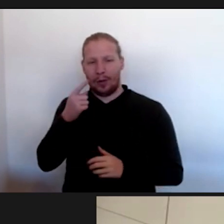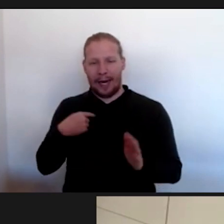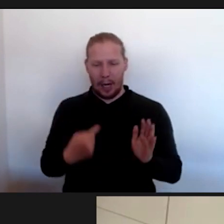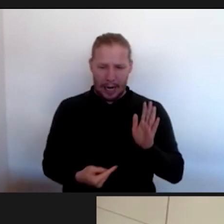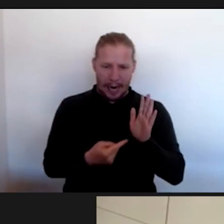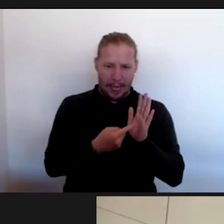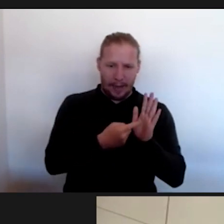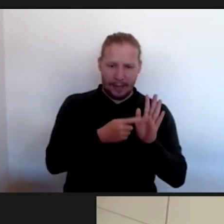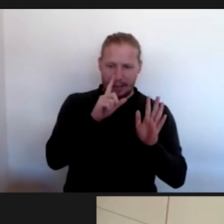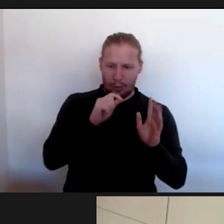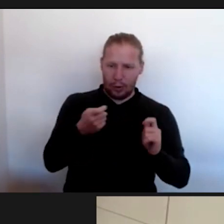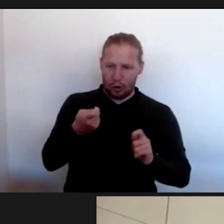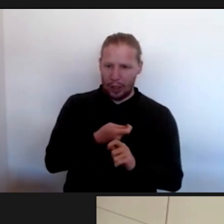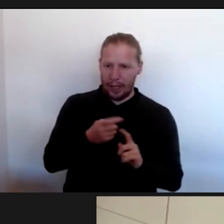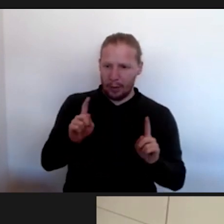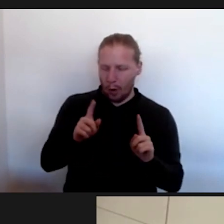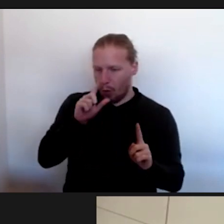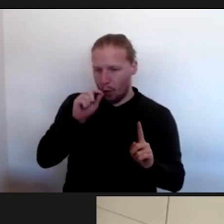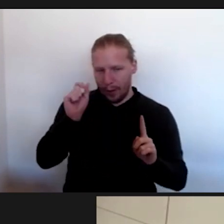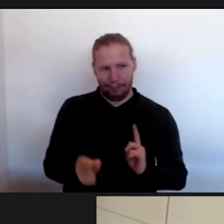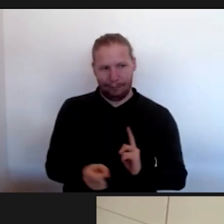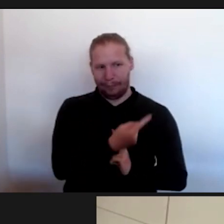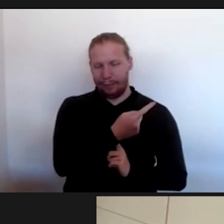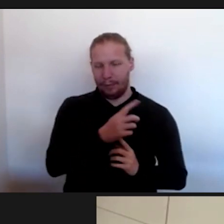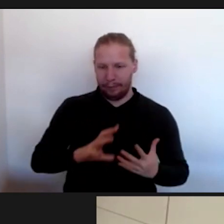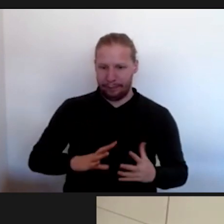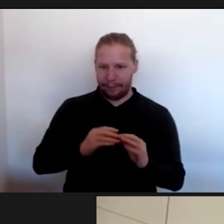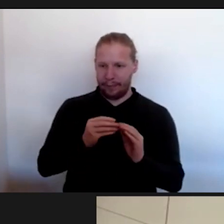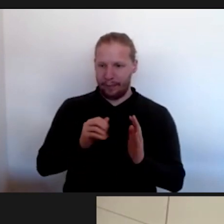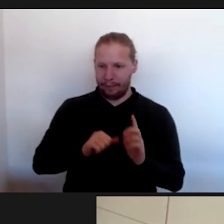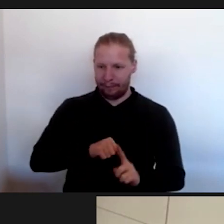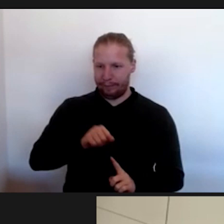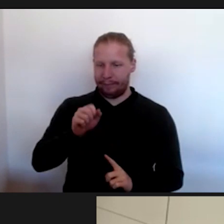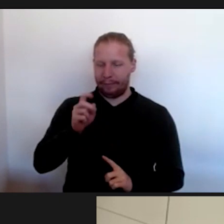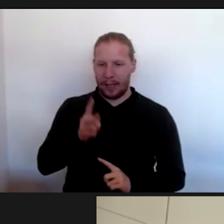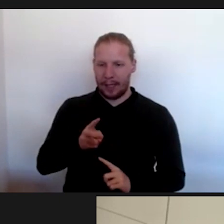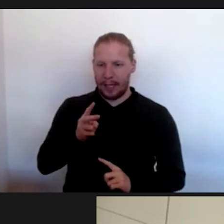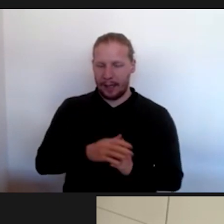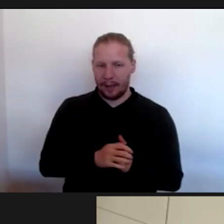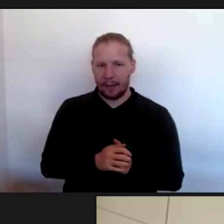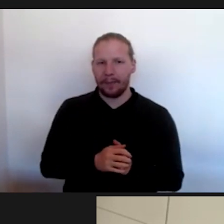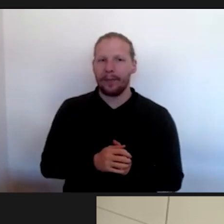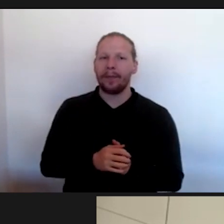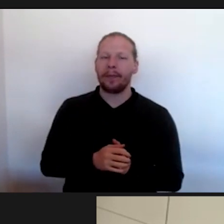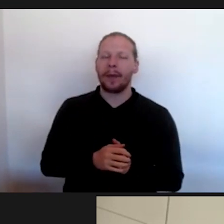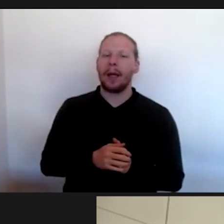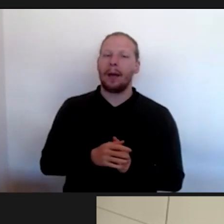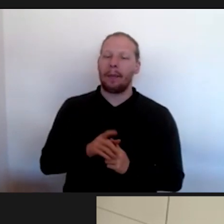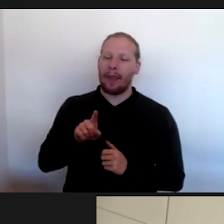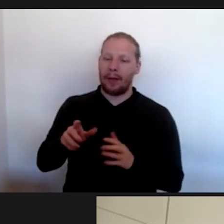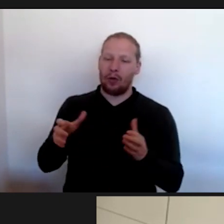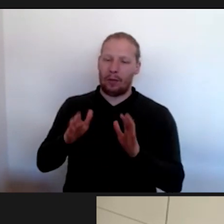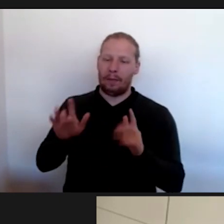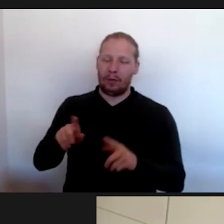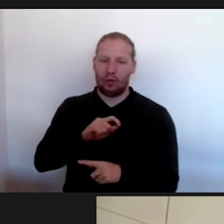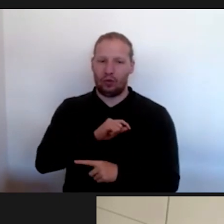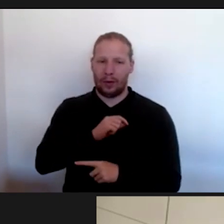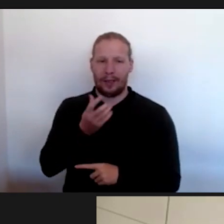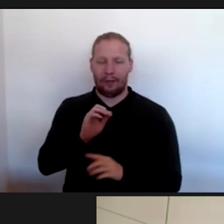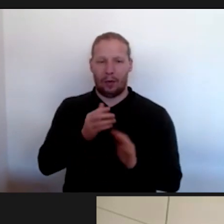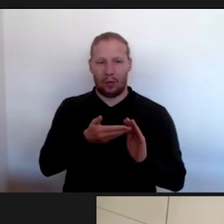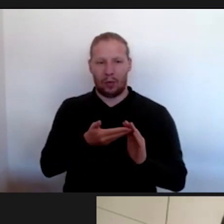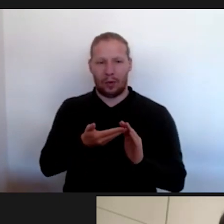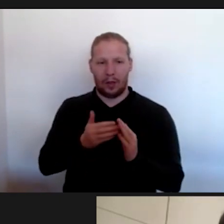and start again, and actually working alongside with them, but working with a group that's trusted by the communities. Because the other thing I think Daniel was talking about,